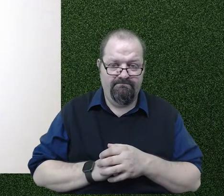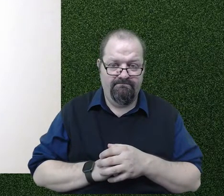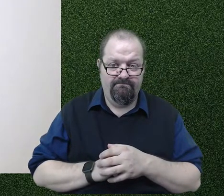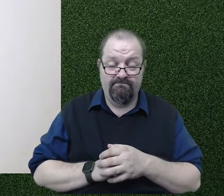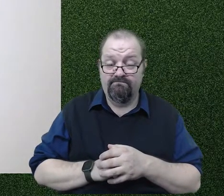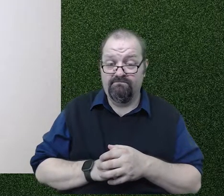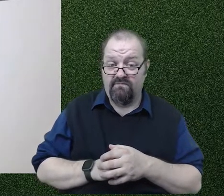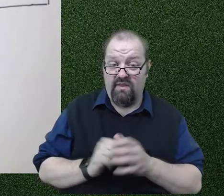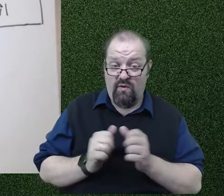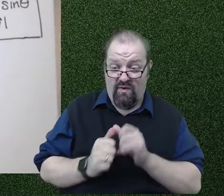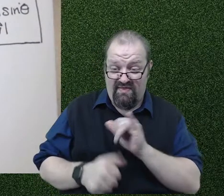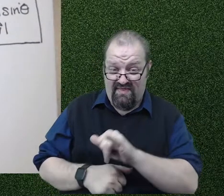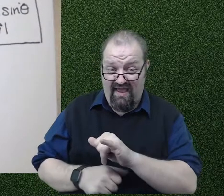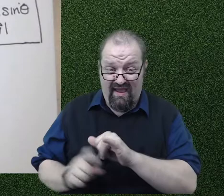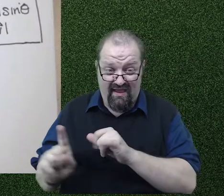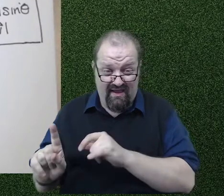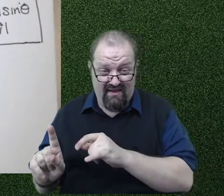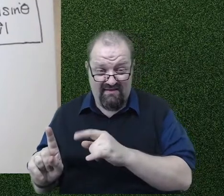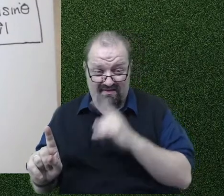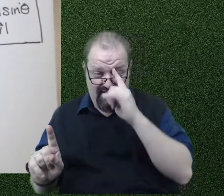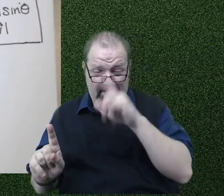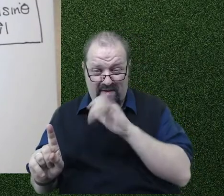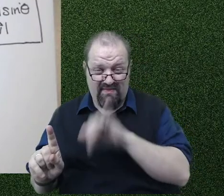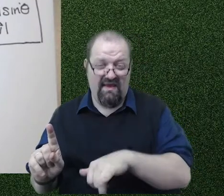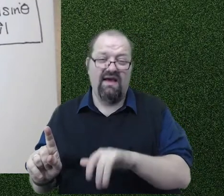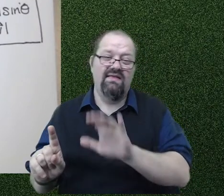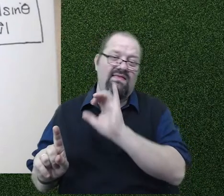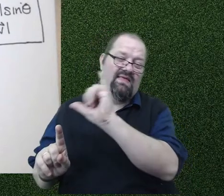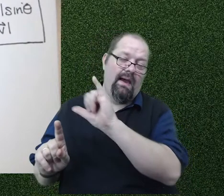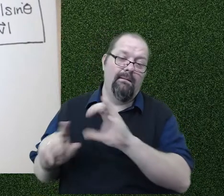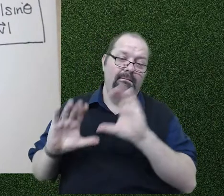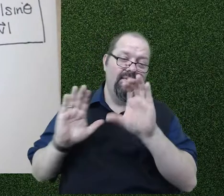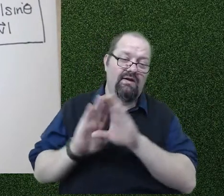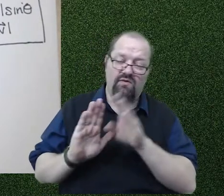Actually, with this in mind, this picture really helps.